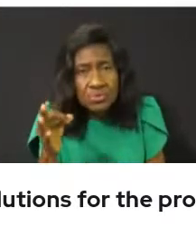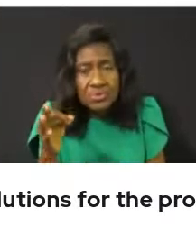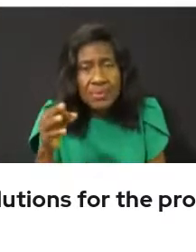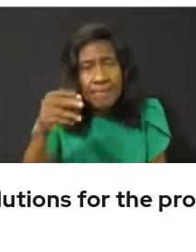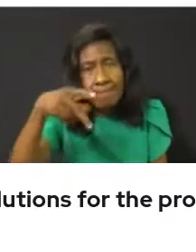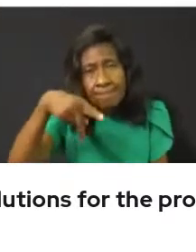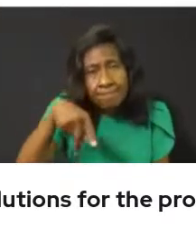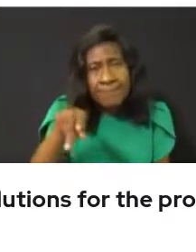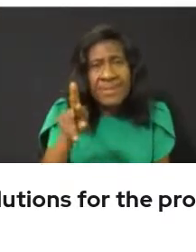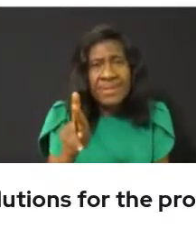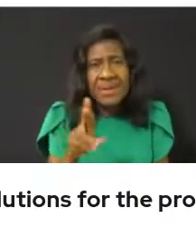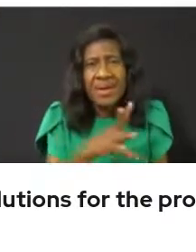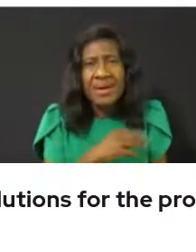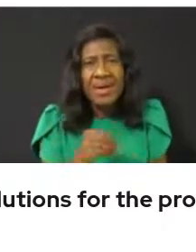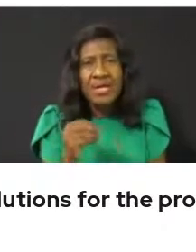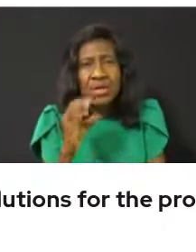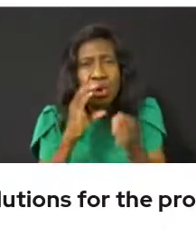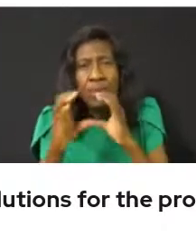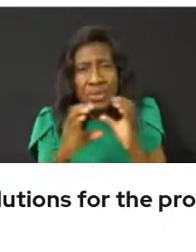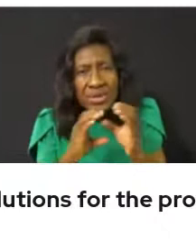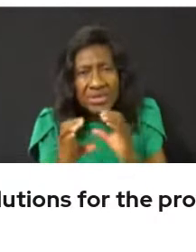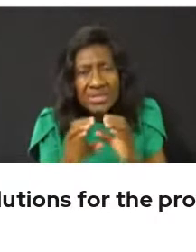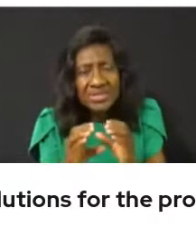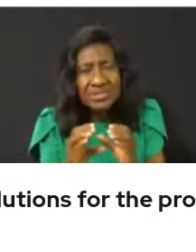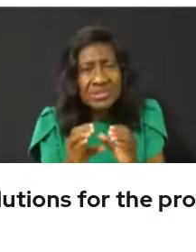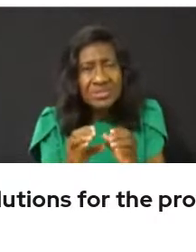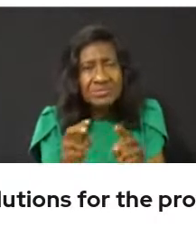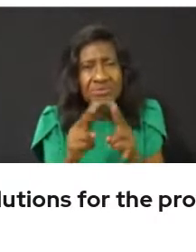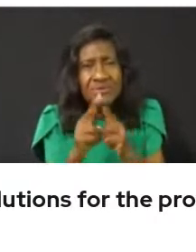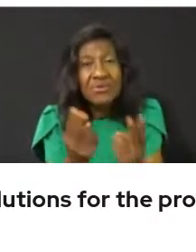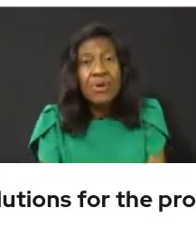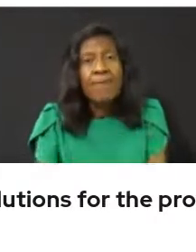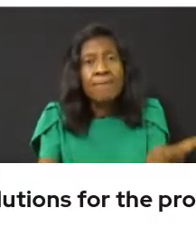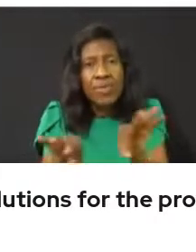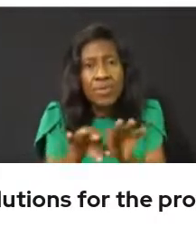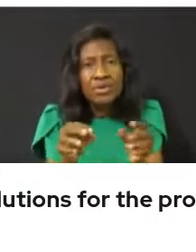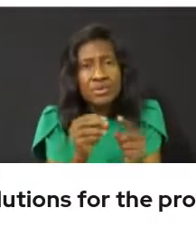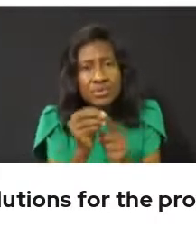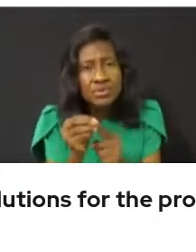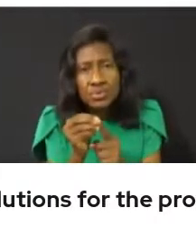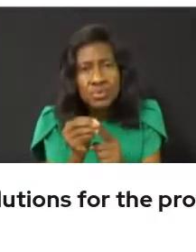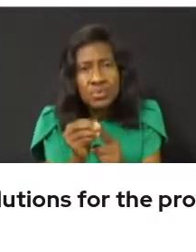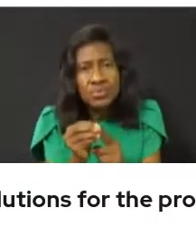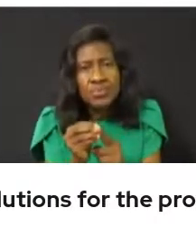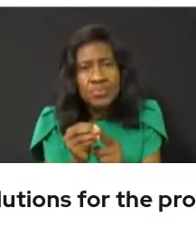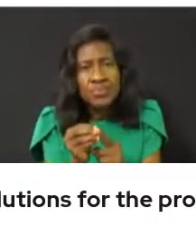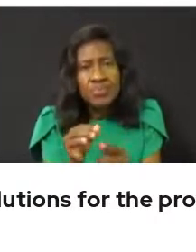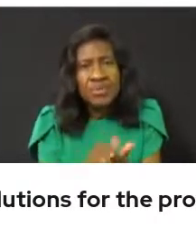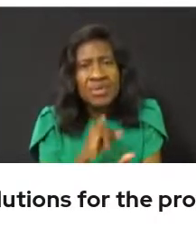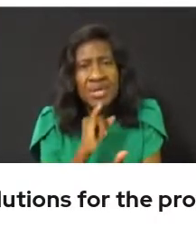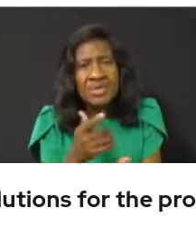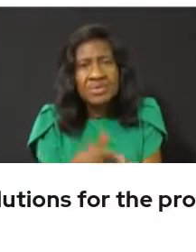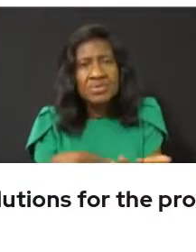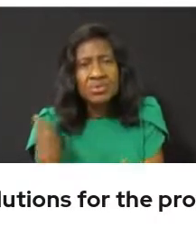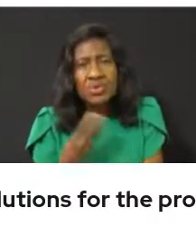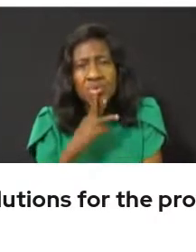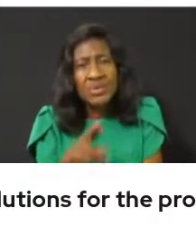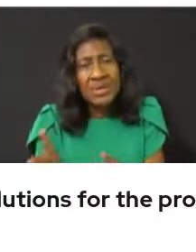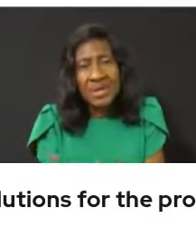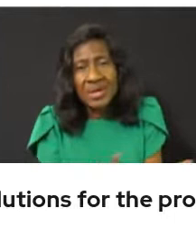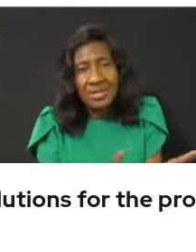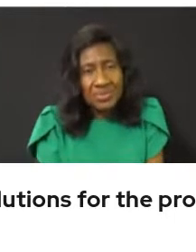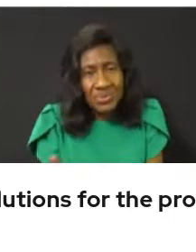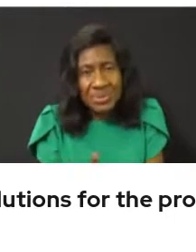were going to gain the confidence of the Caymanian people. So that is what we're doing at a very high